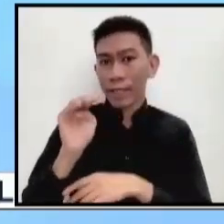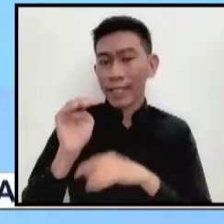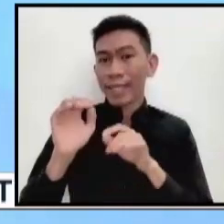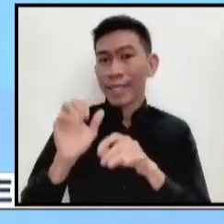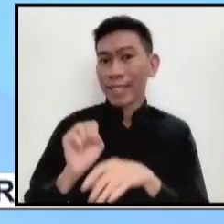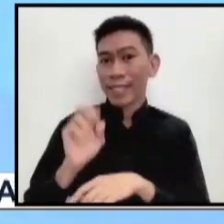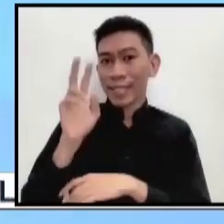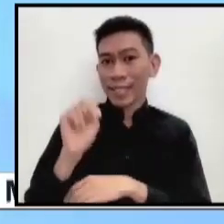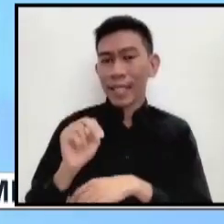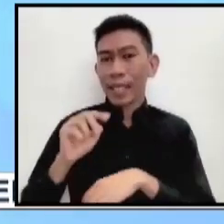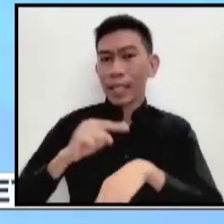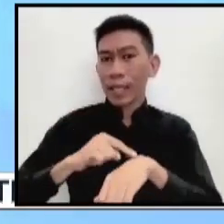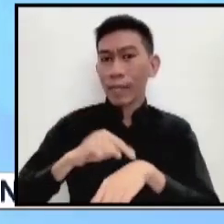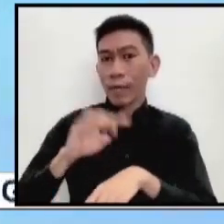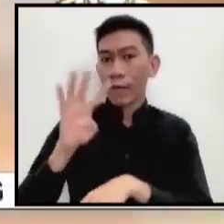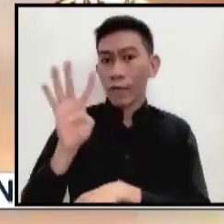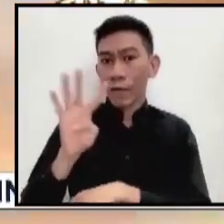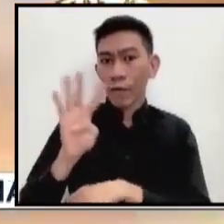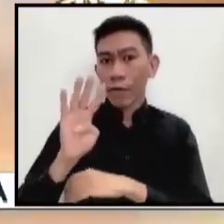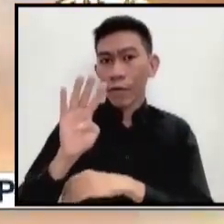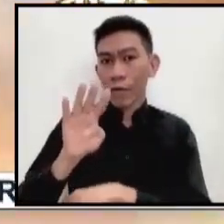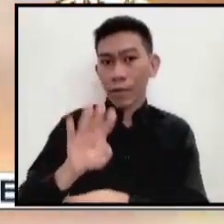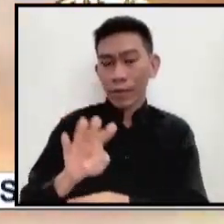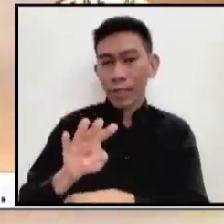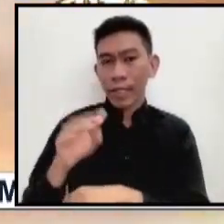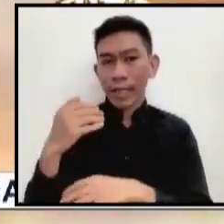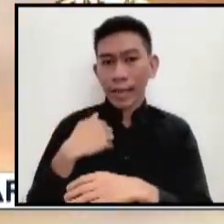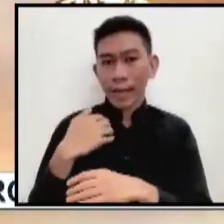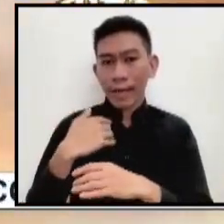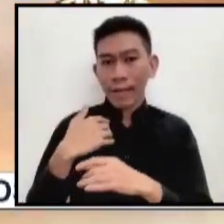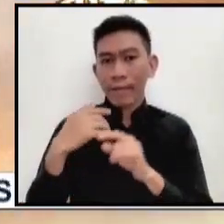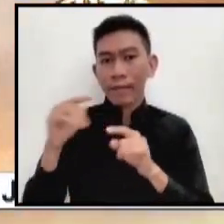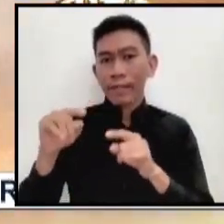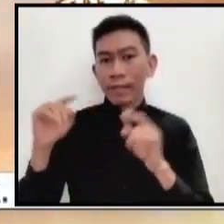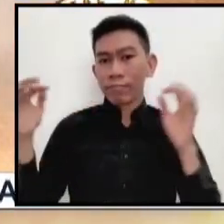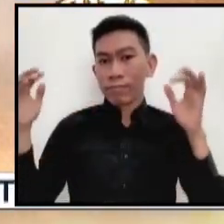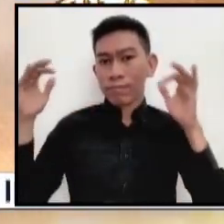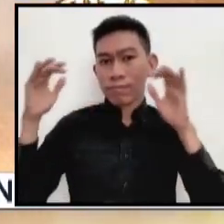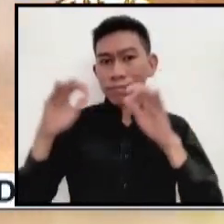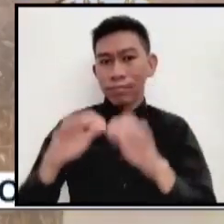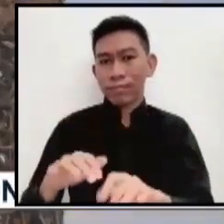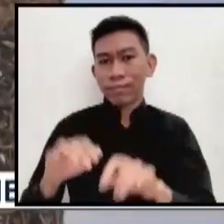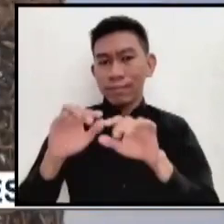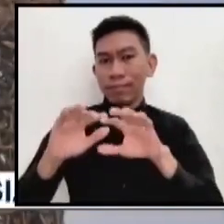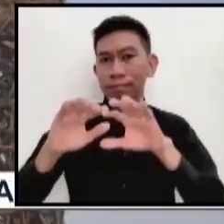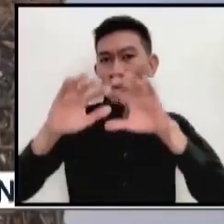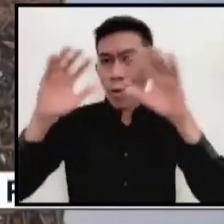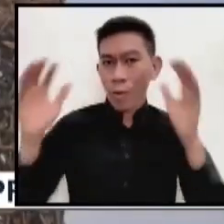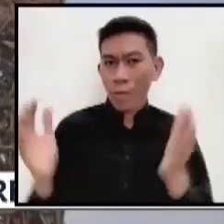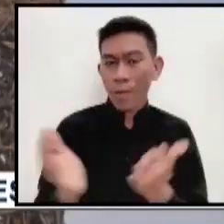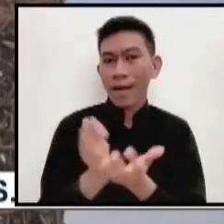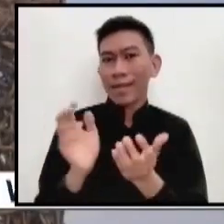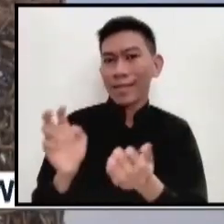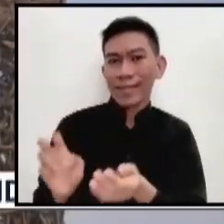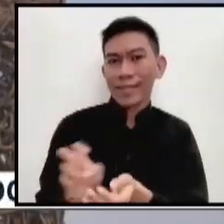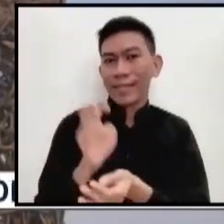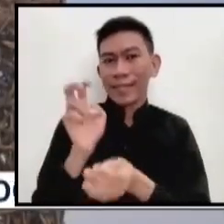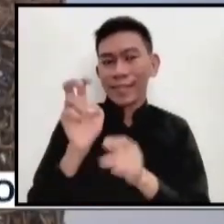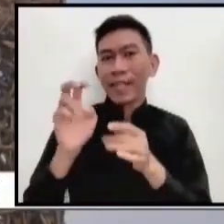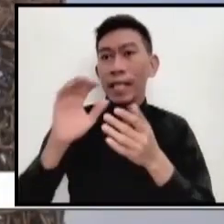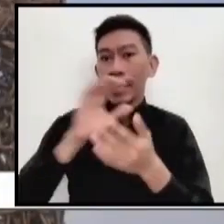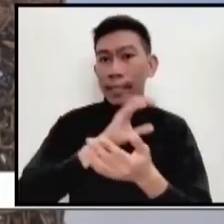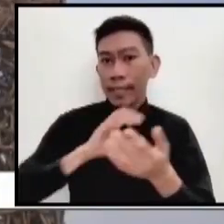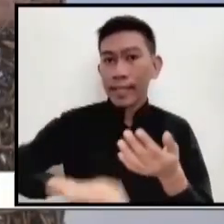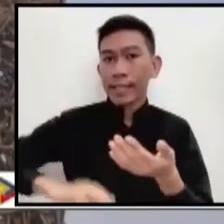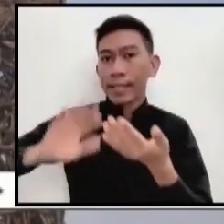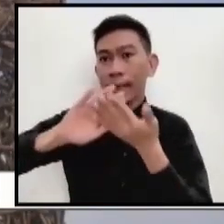ang Home Free Global Crusade 15, Christ the Peacemaker Tour. At ito po ay libre, walang bayad. Ito po